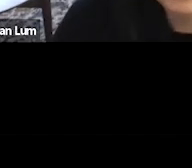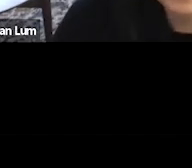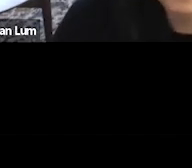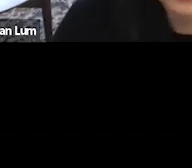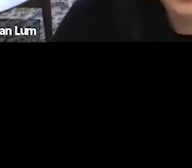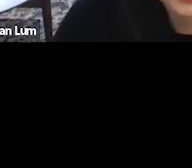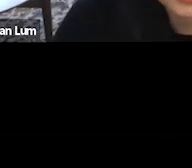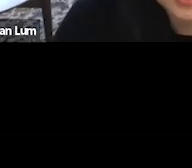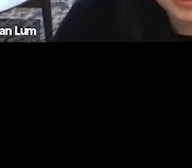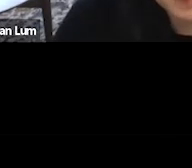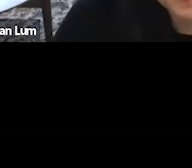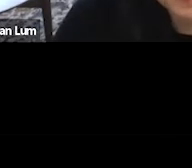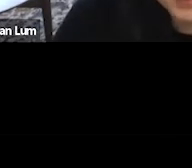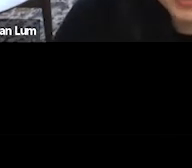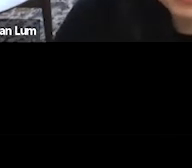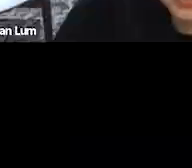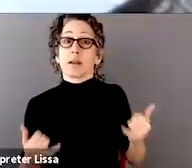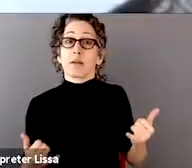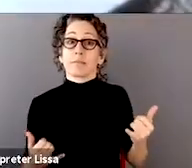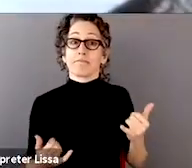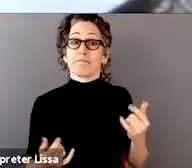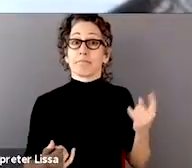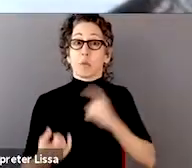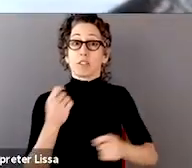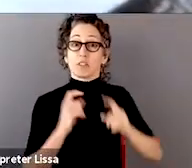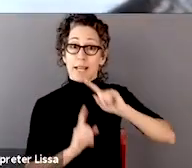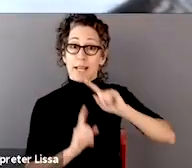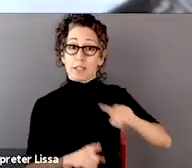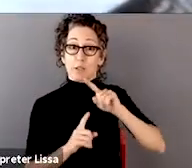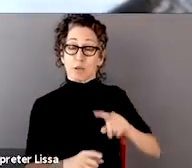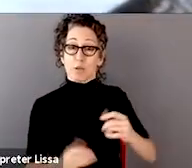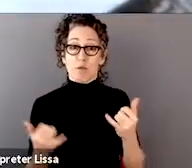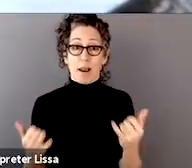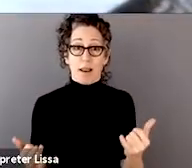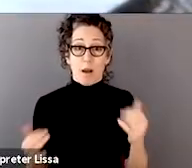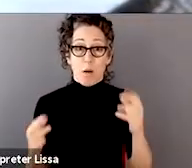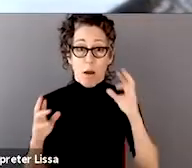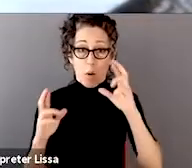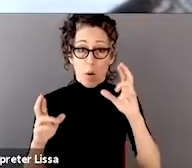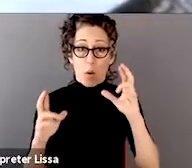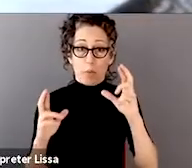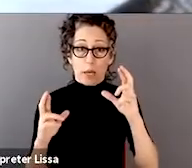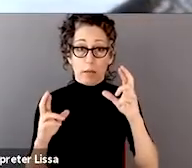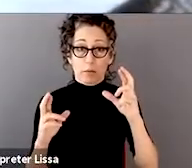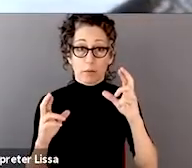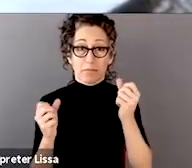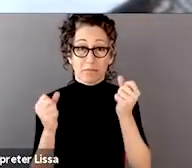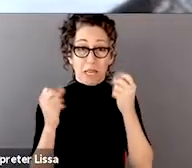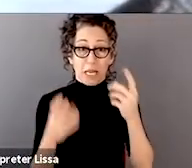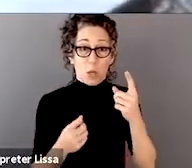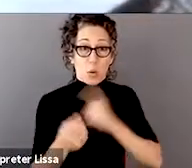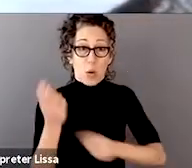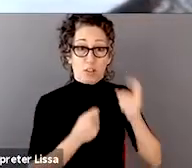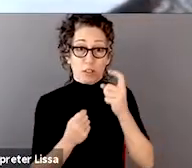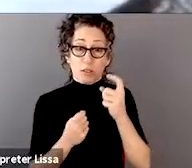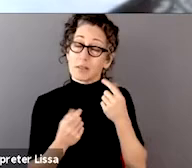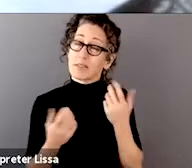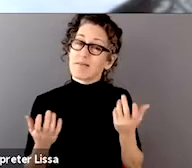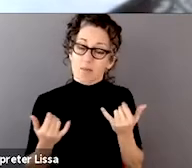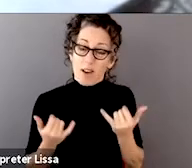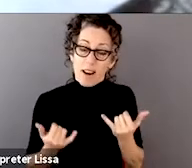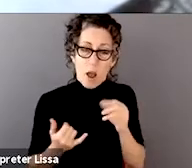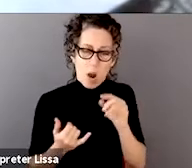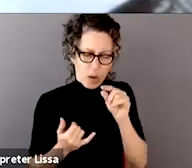say about the questions we have today. So what I'm hoping, I don't have a whole lot of questions. I'm hoping we can have somewhat of a conversation among